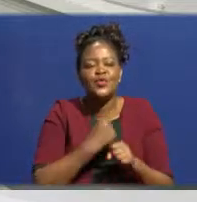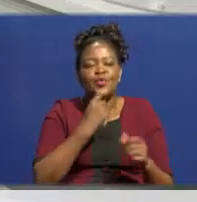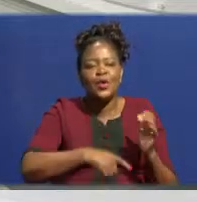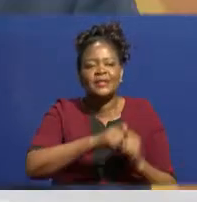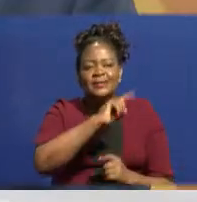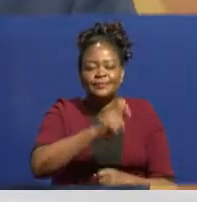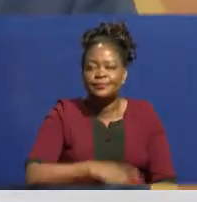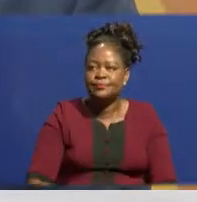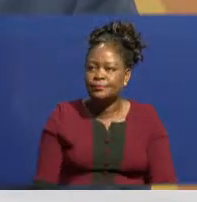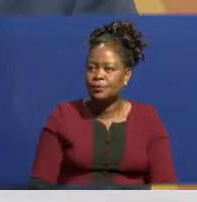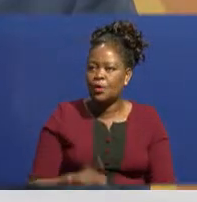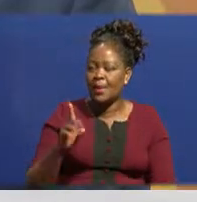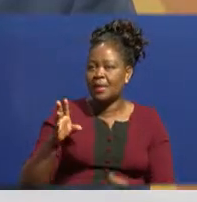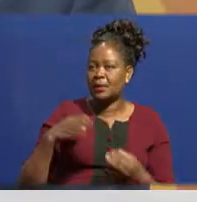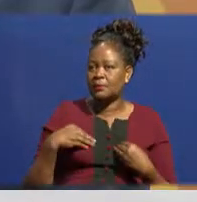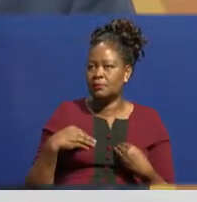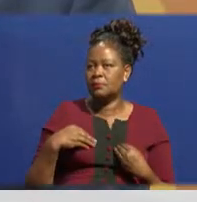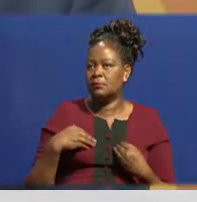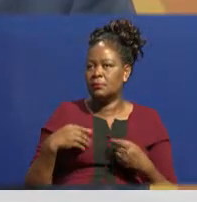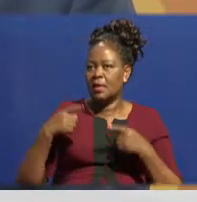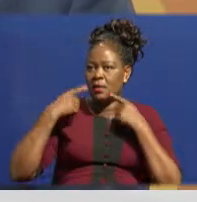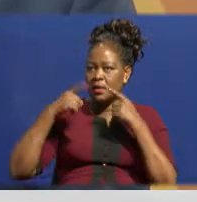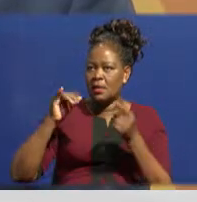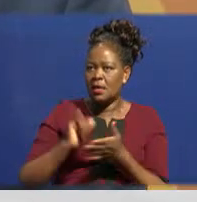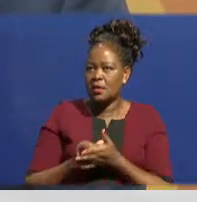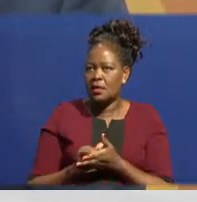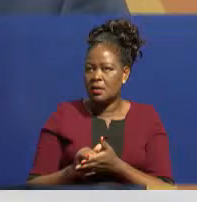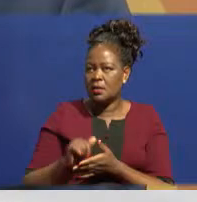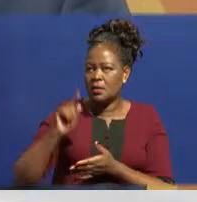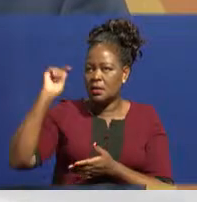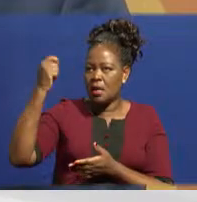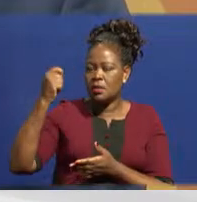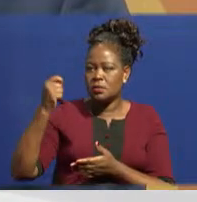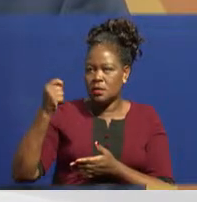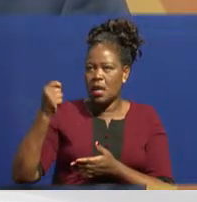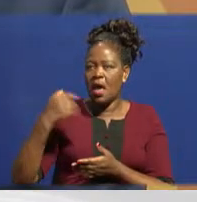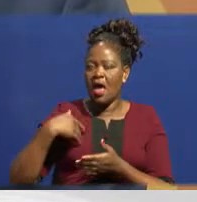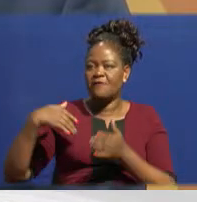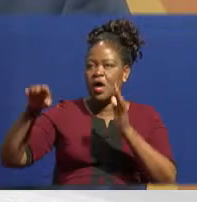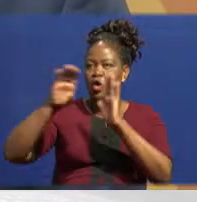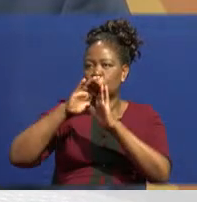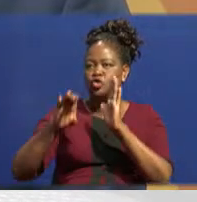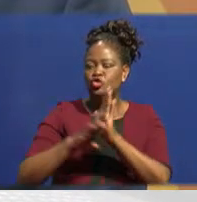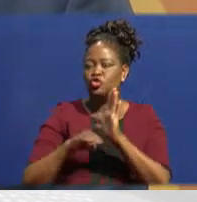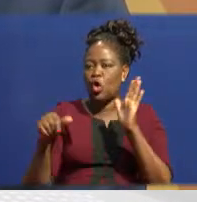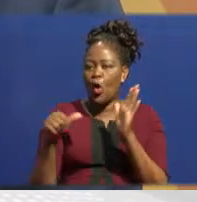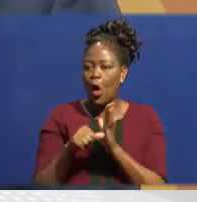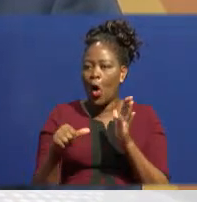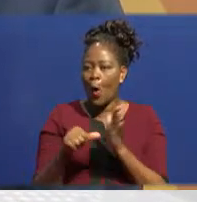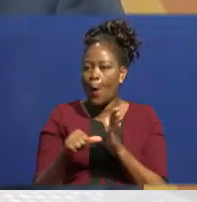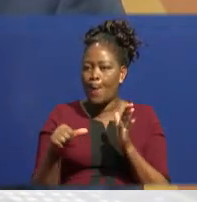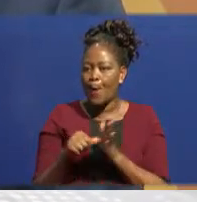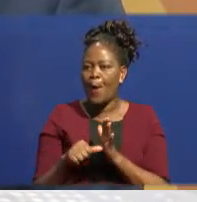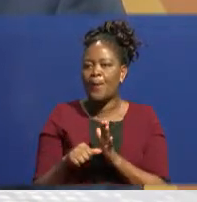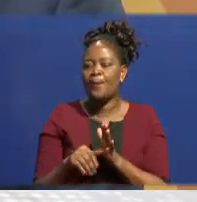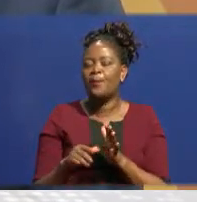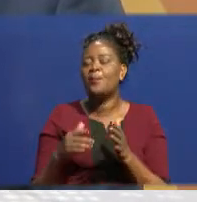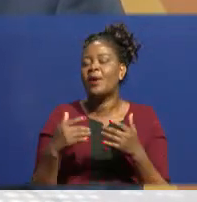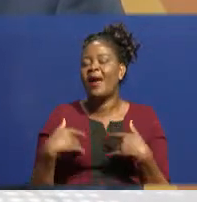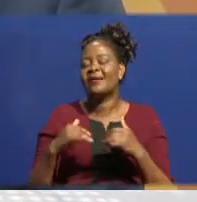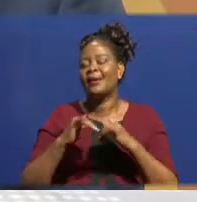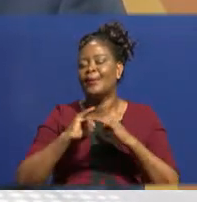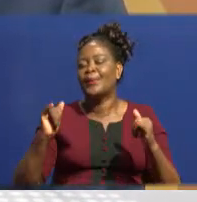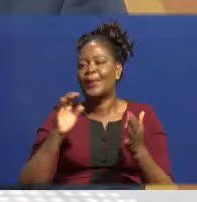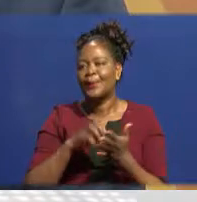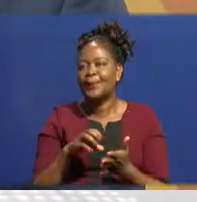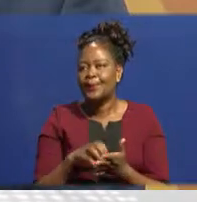have to admit and declare officially Kenya is facing constitutional crisis. We are in lacuna state, as I put